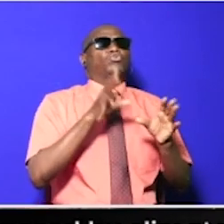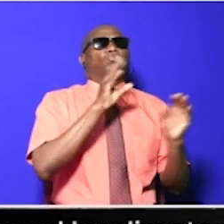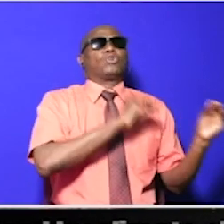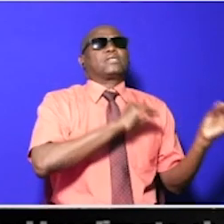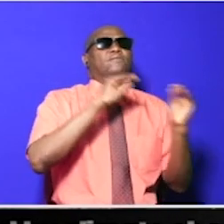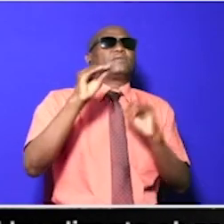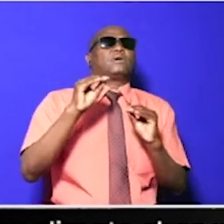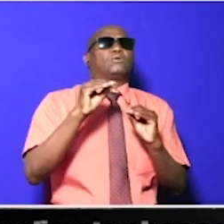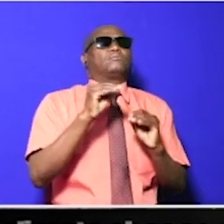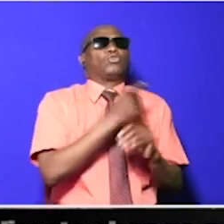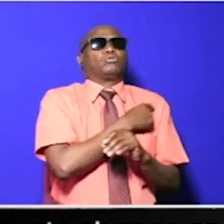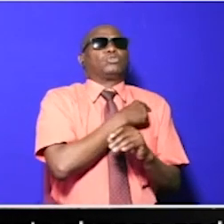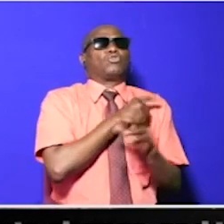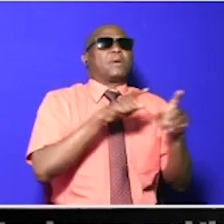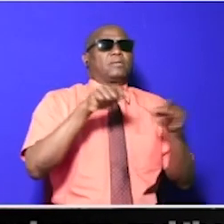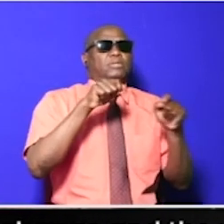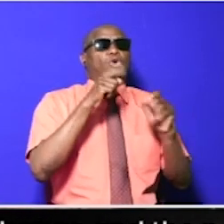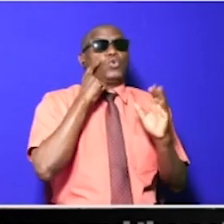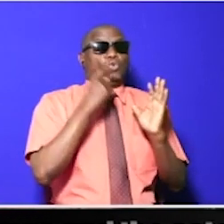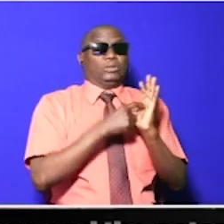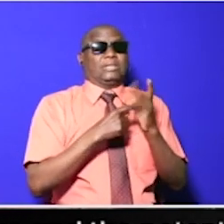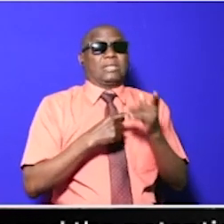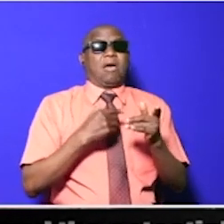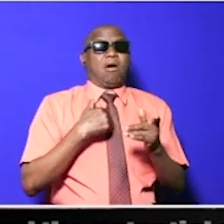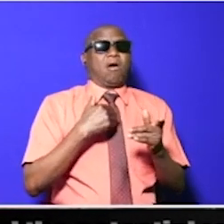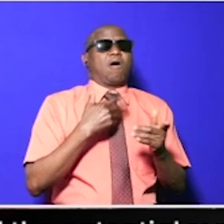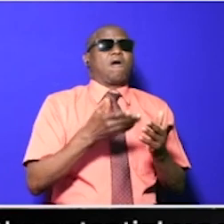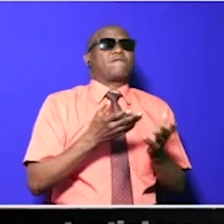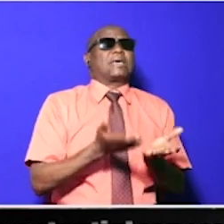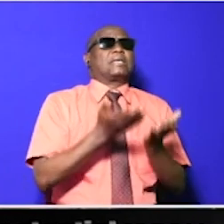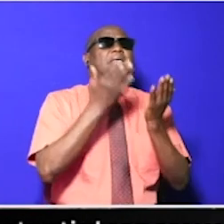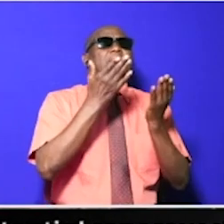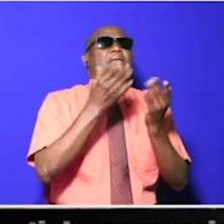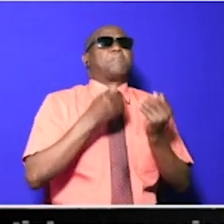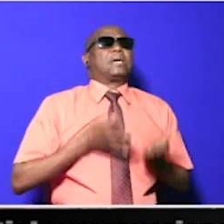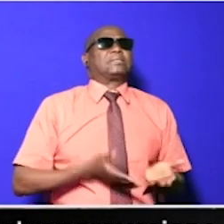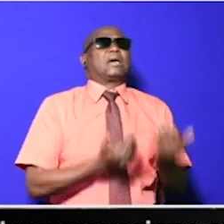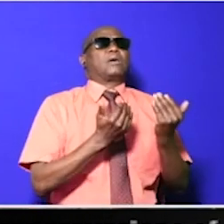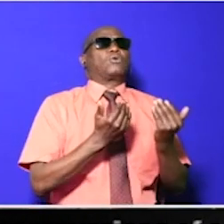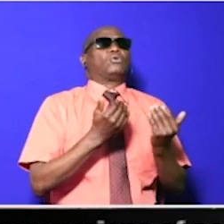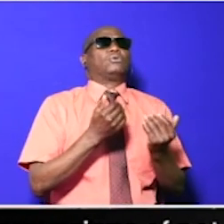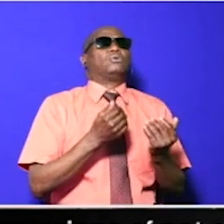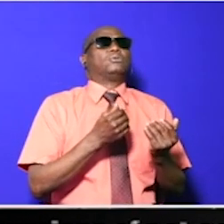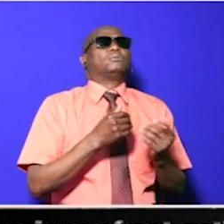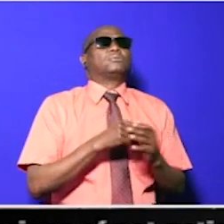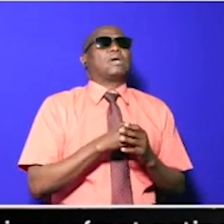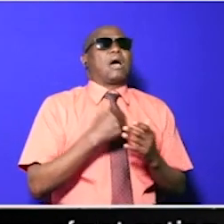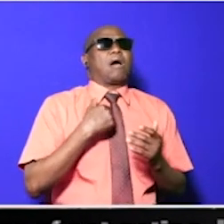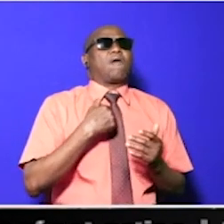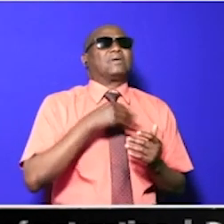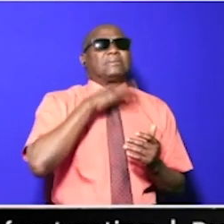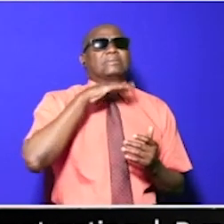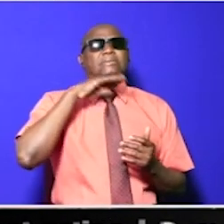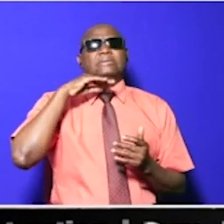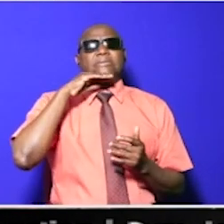hospital's management. It has been noted that there has been an increase in maternal and child deaths in Bumula